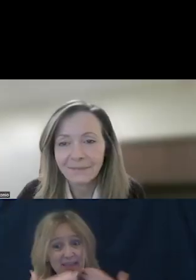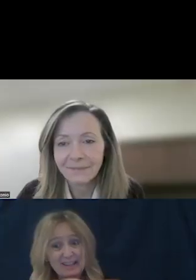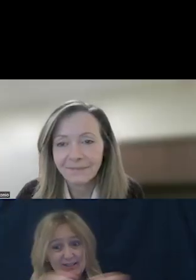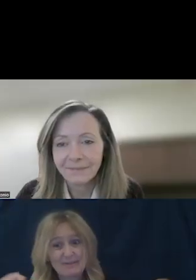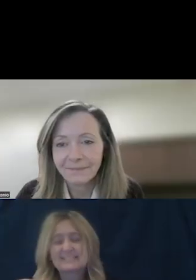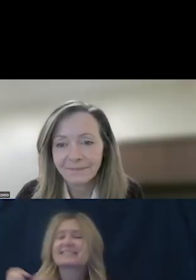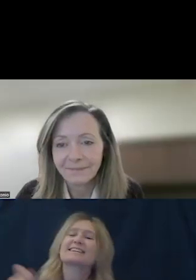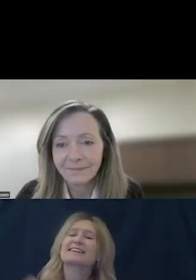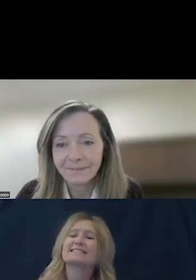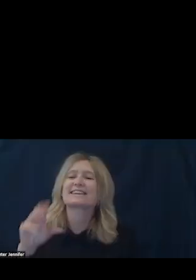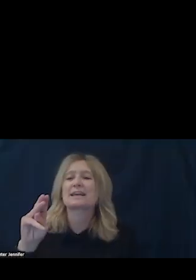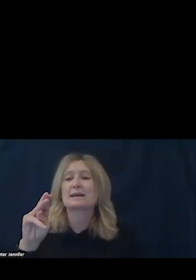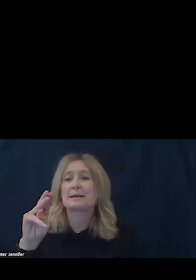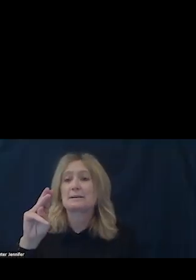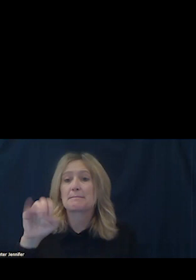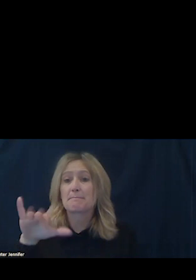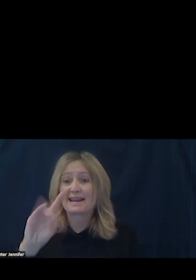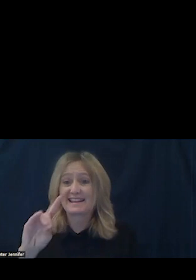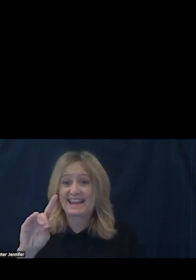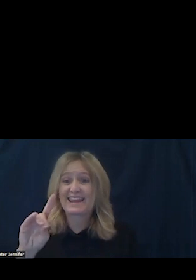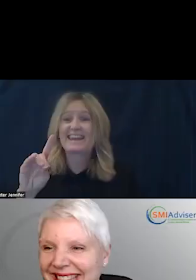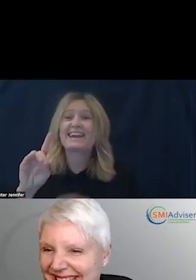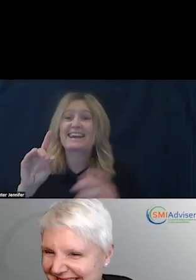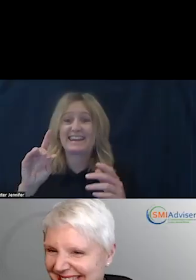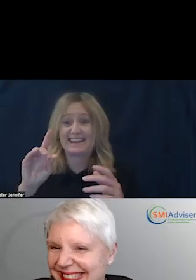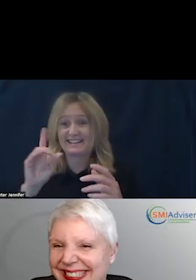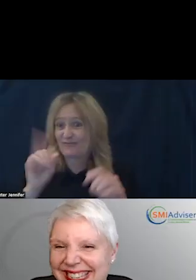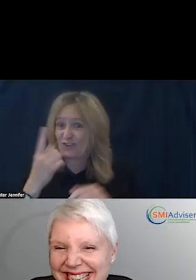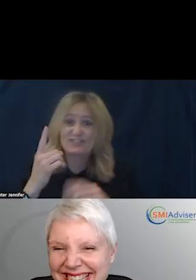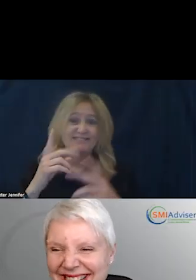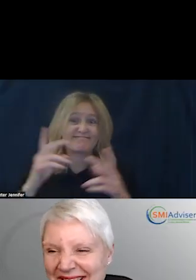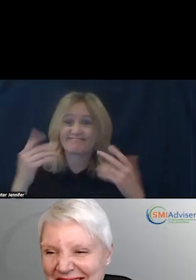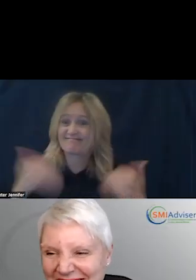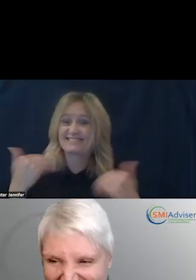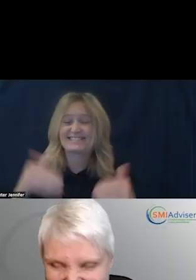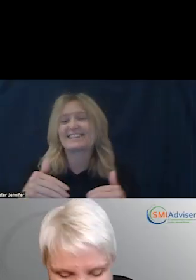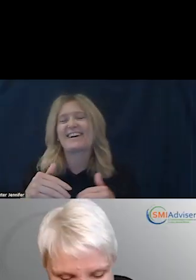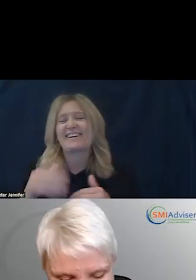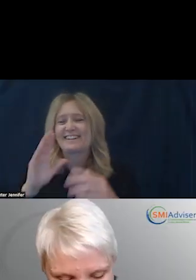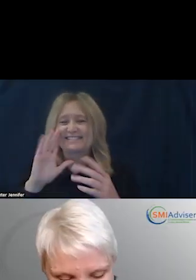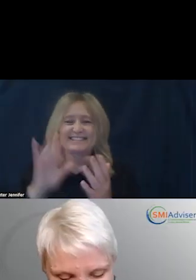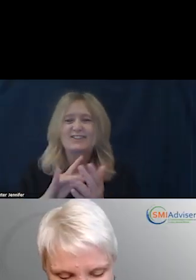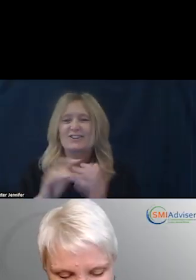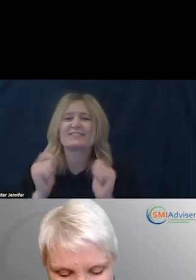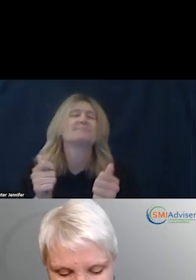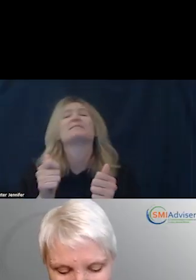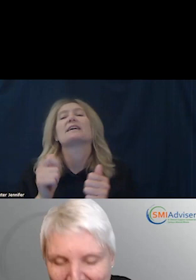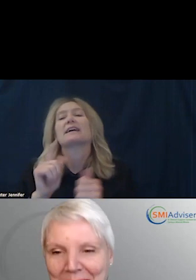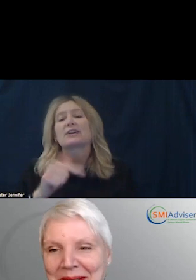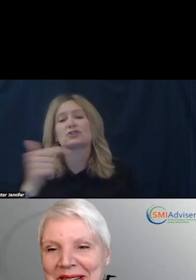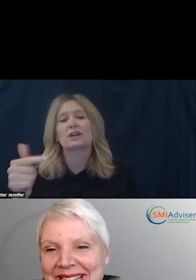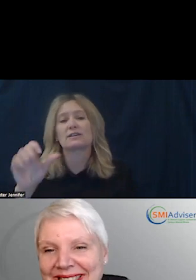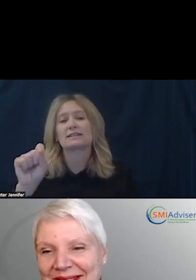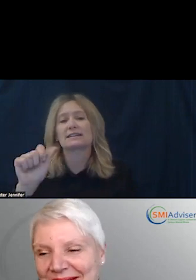And Medicaid is now front and center and not in a corner. I saw that. Thanks so much. All right. Let's turn it over to SAMHSA and